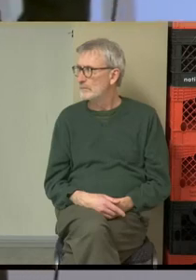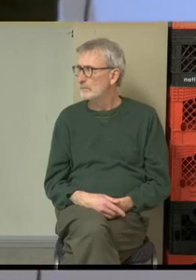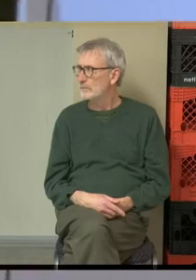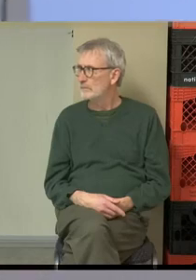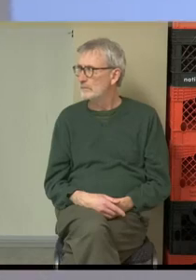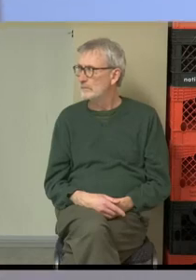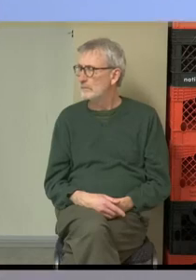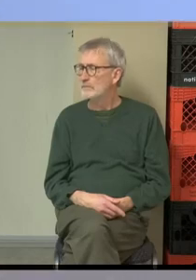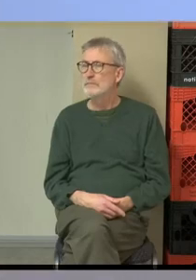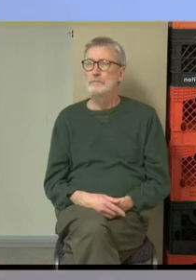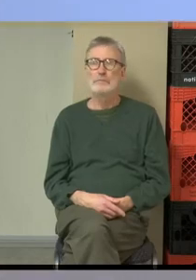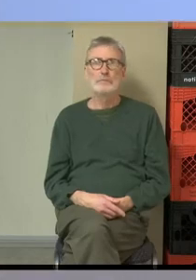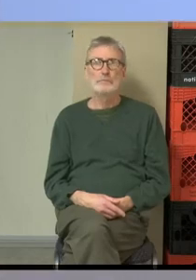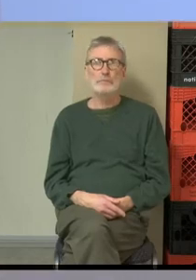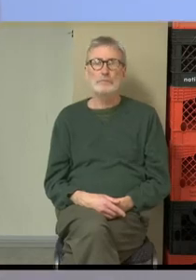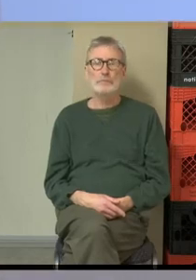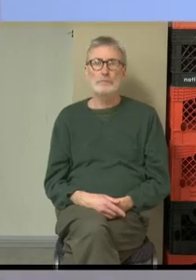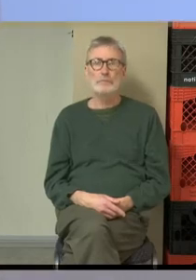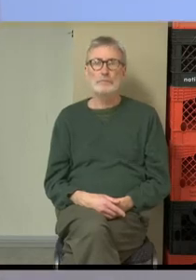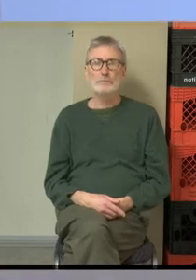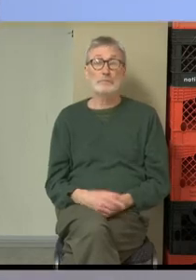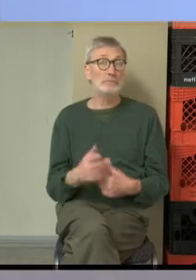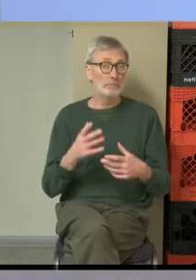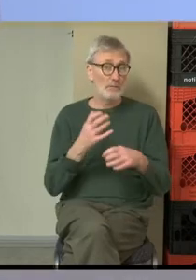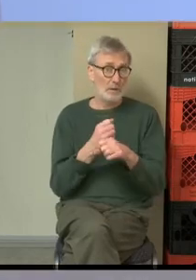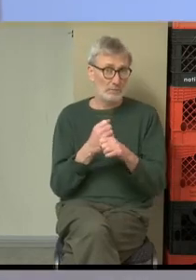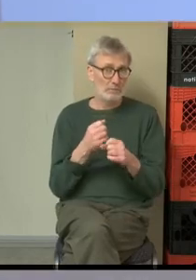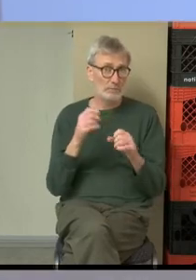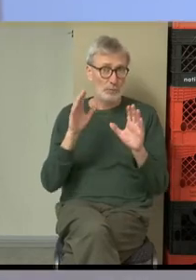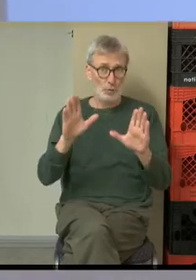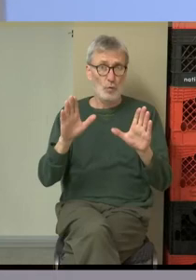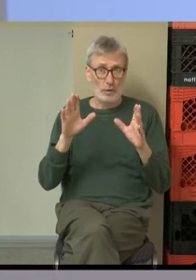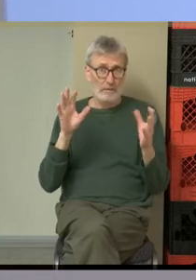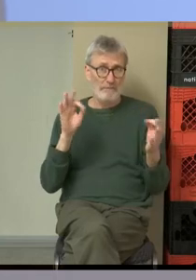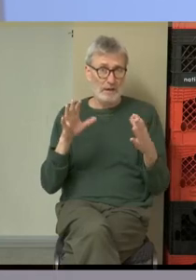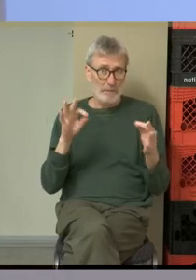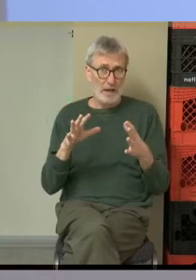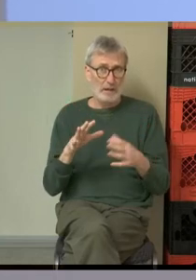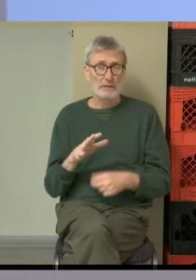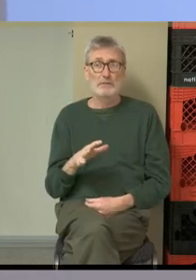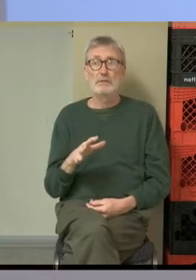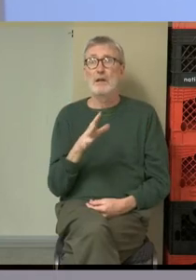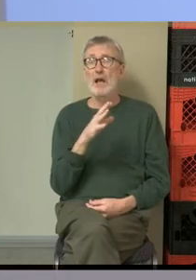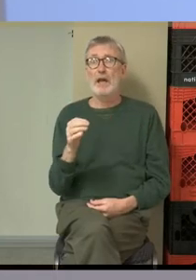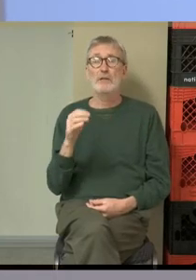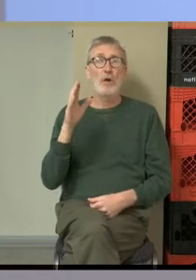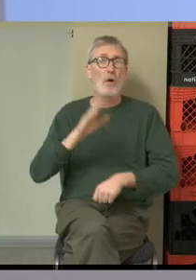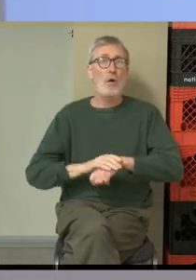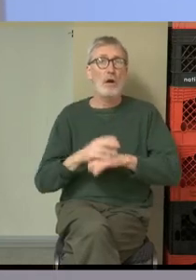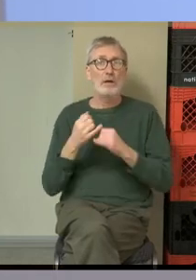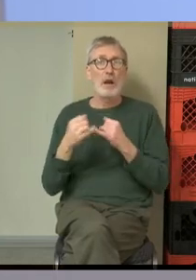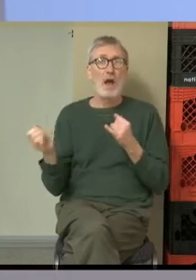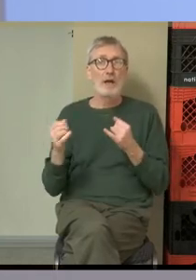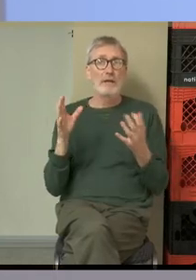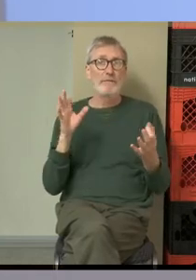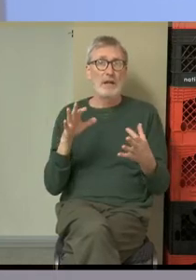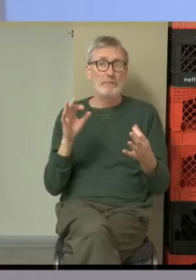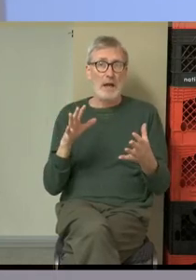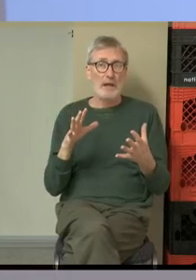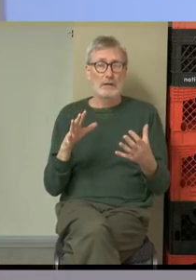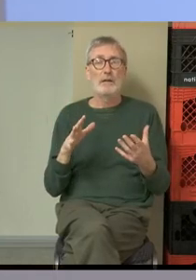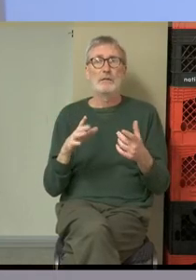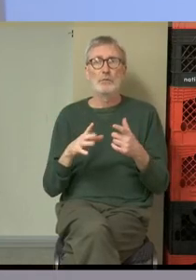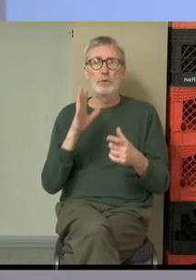So once we get the feedback from tonight's meeting and the online survey, we're going to put